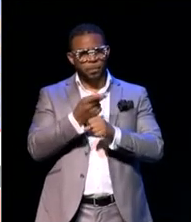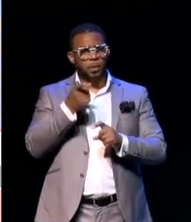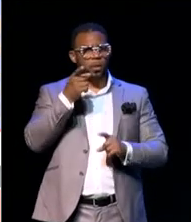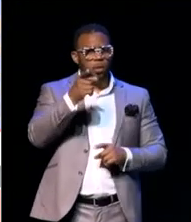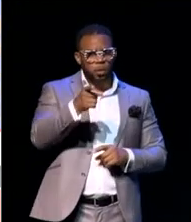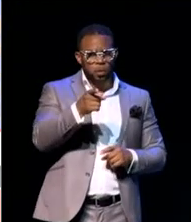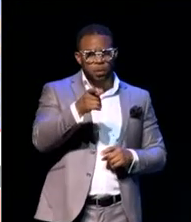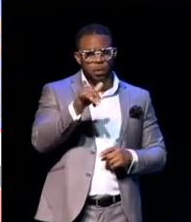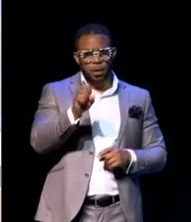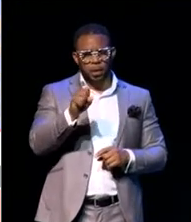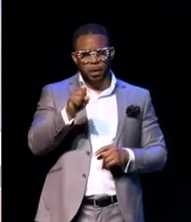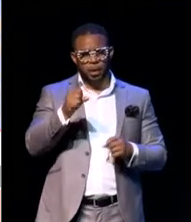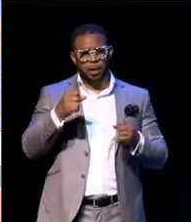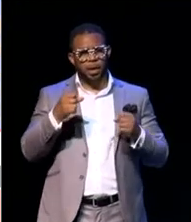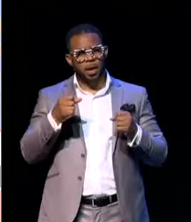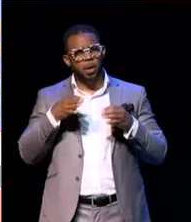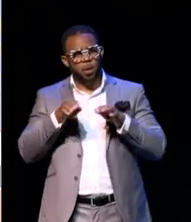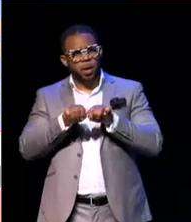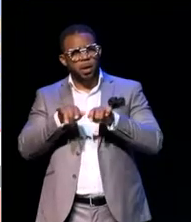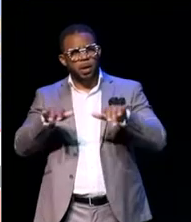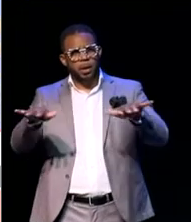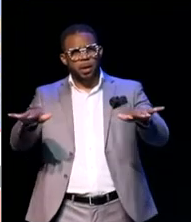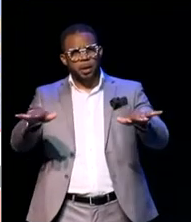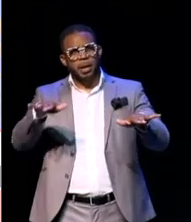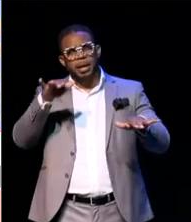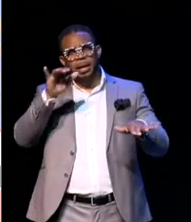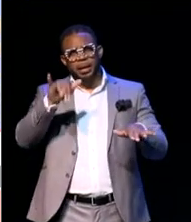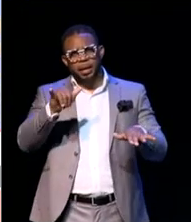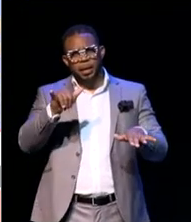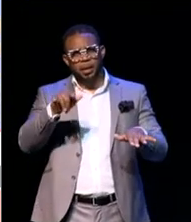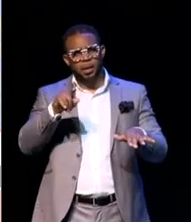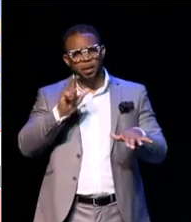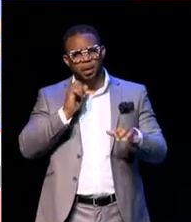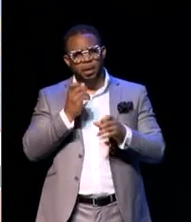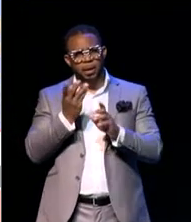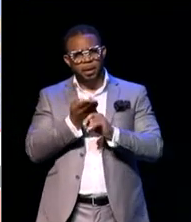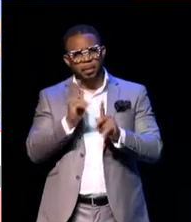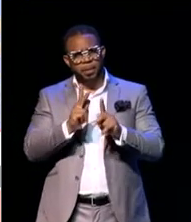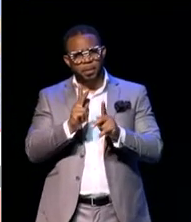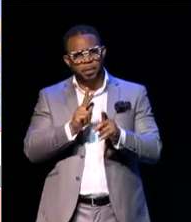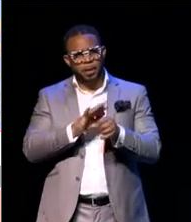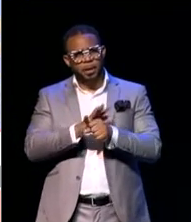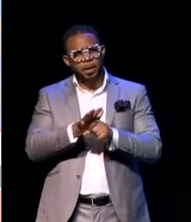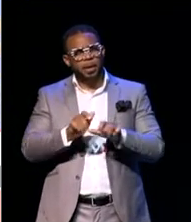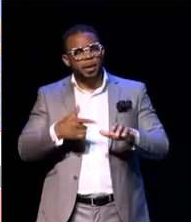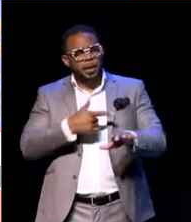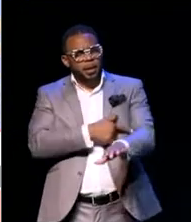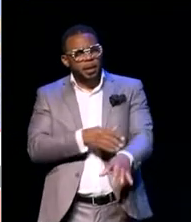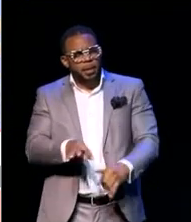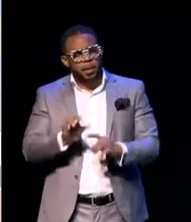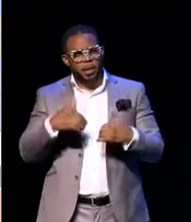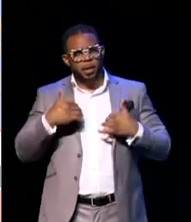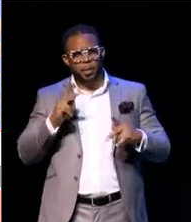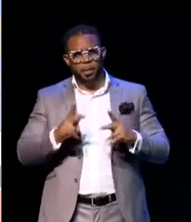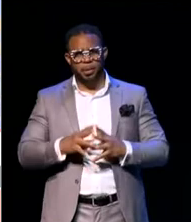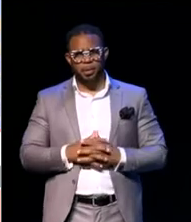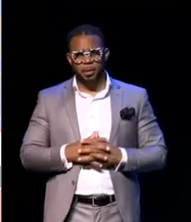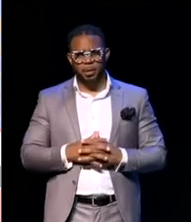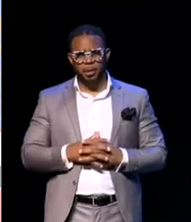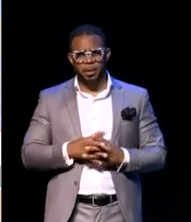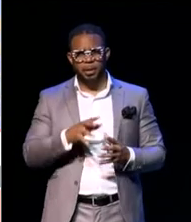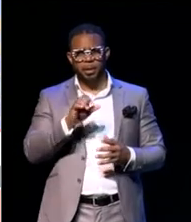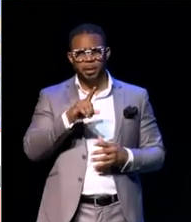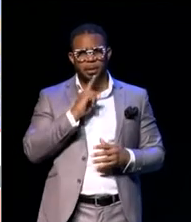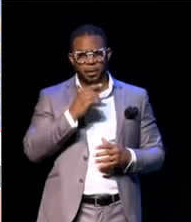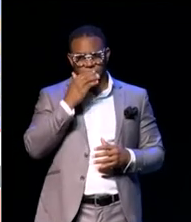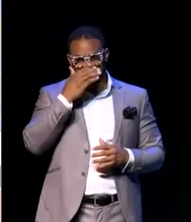you as a vehicle of spread. And that's why we've got to get people vaccinated, particularly our young people. Well,